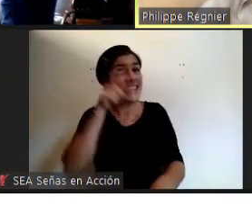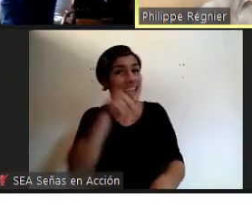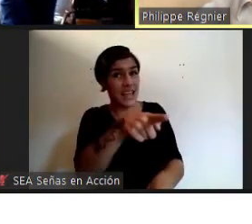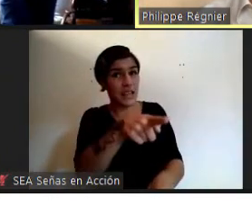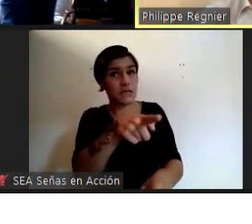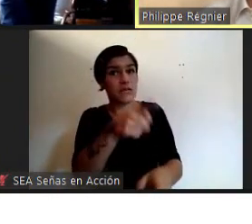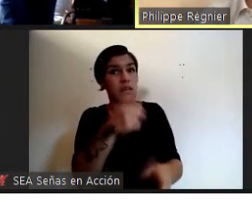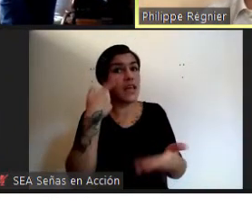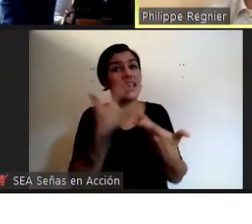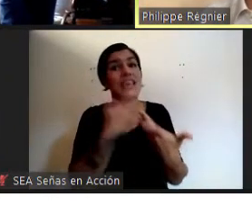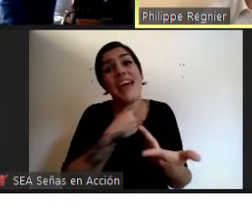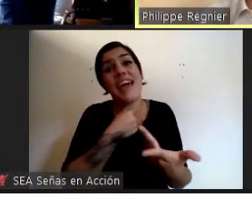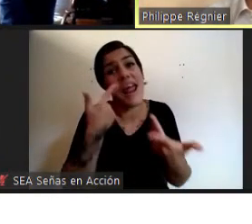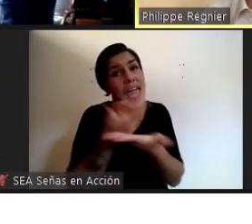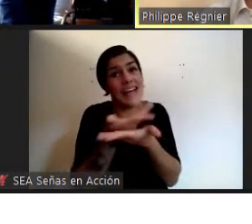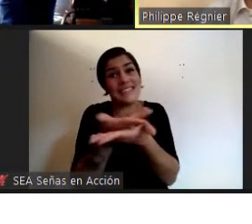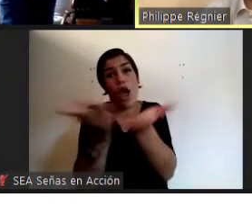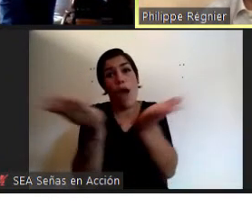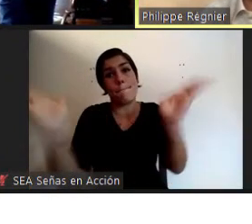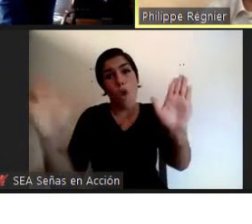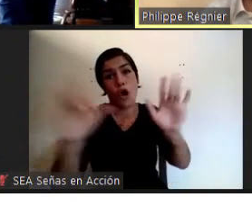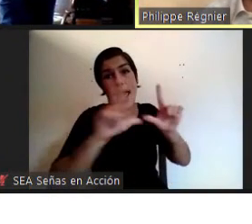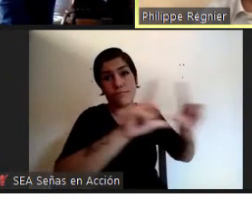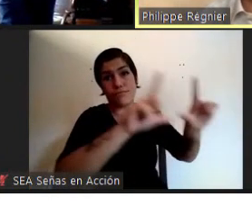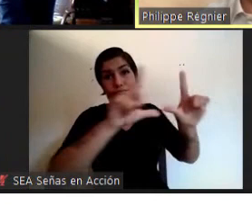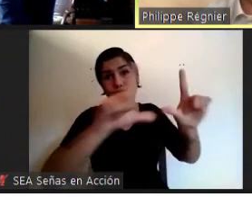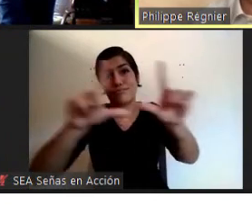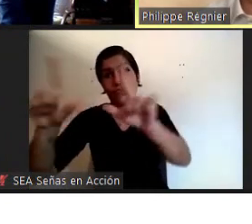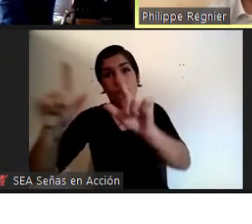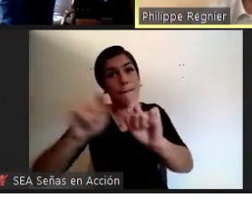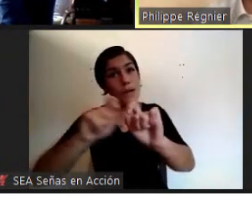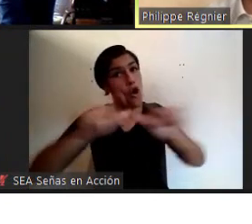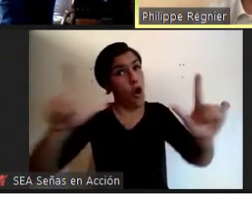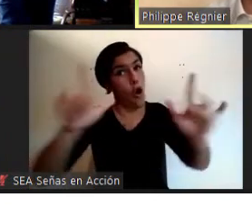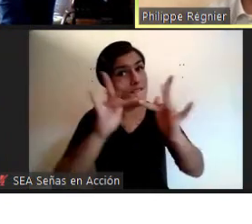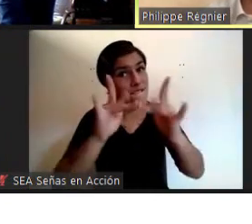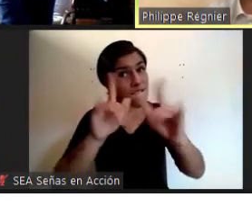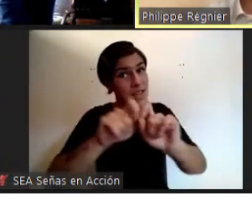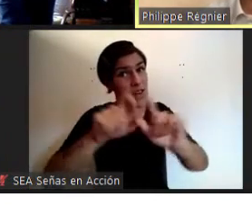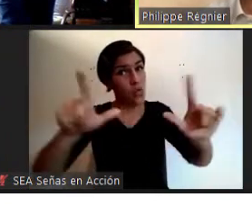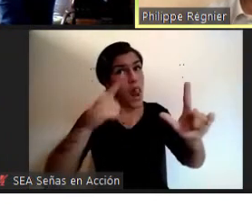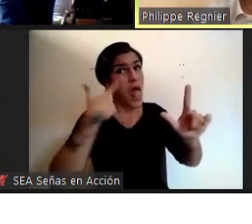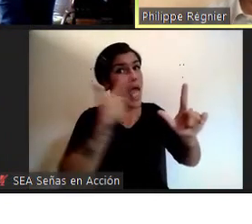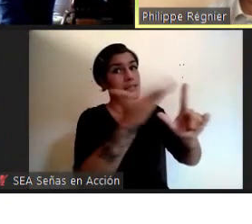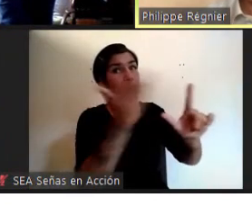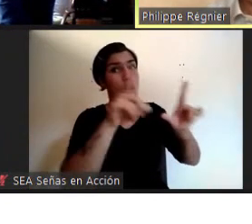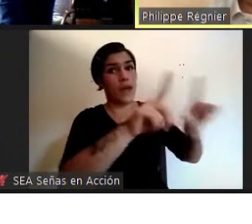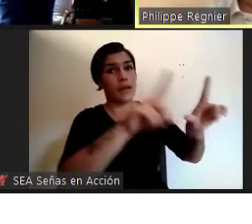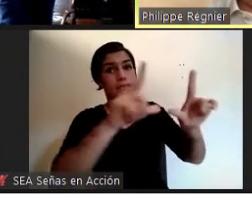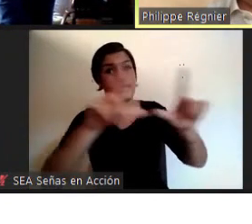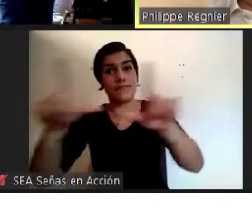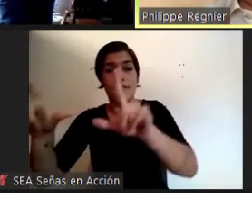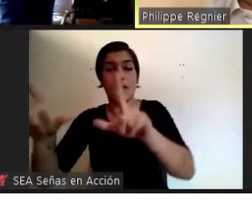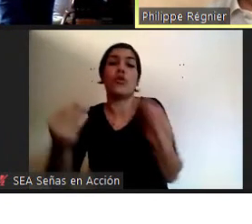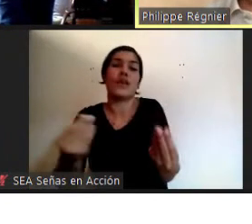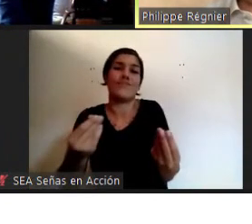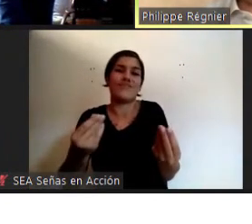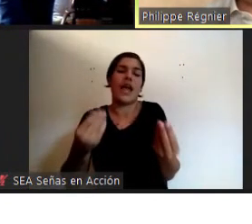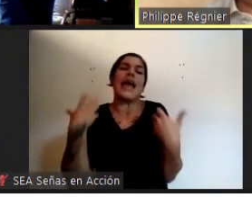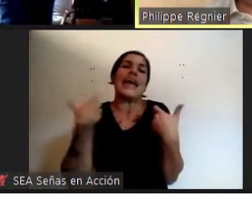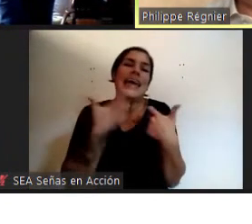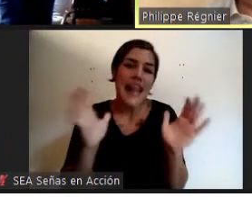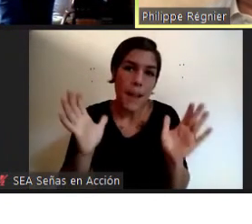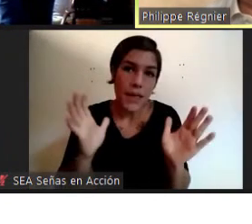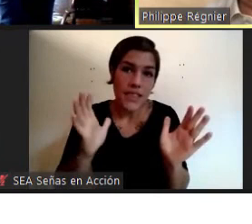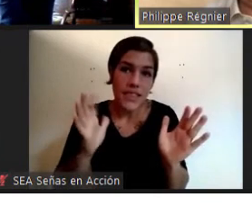in exchange for showing their pieces. Frequently so, in exhibitions, artists exhibit for